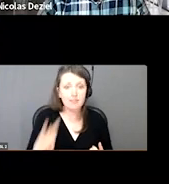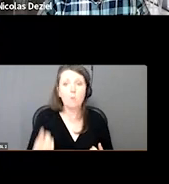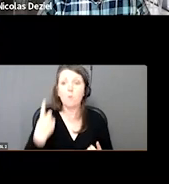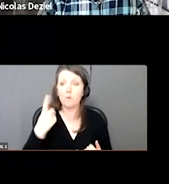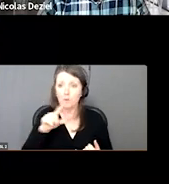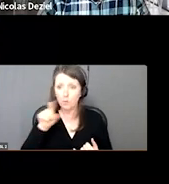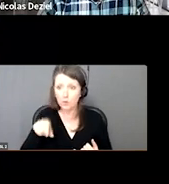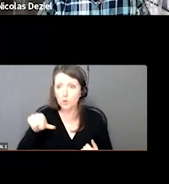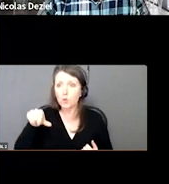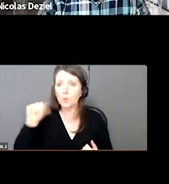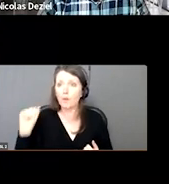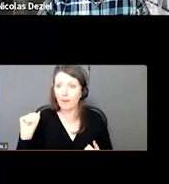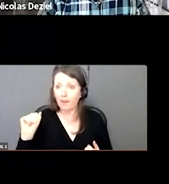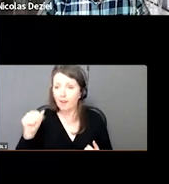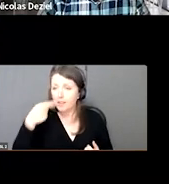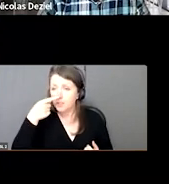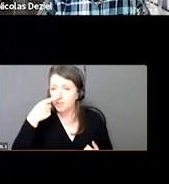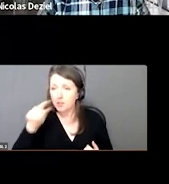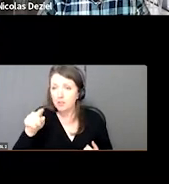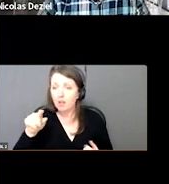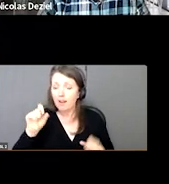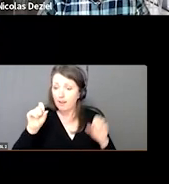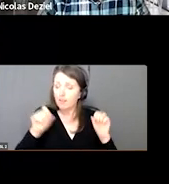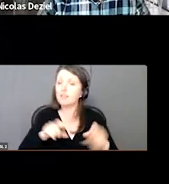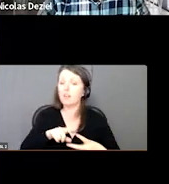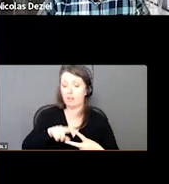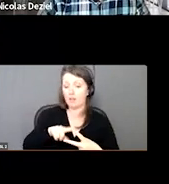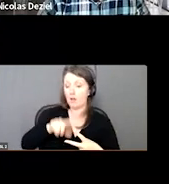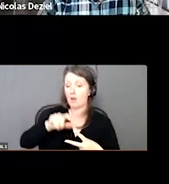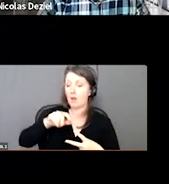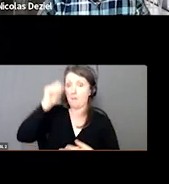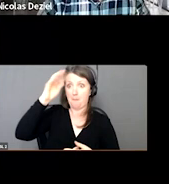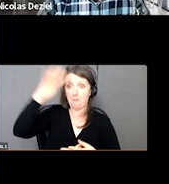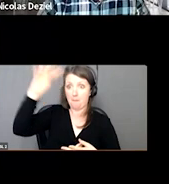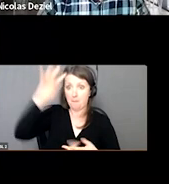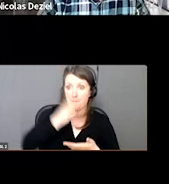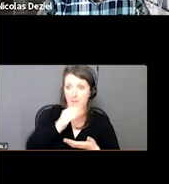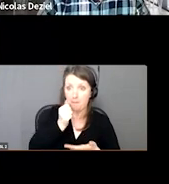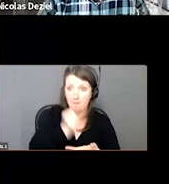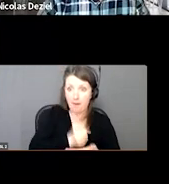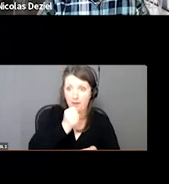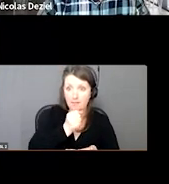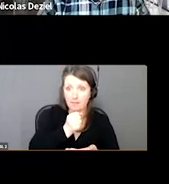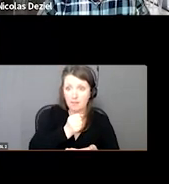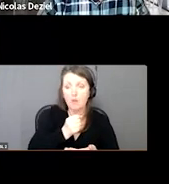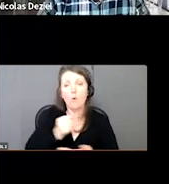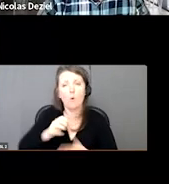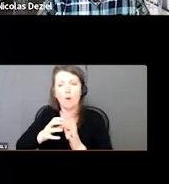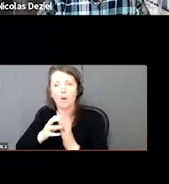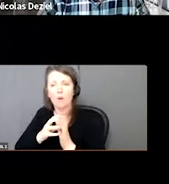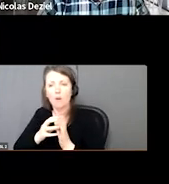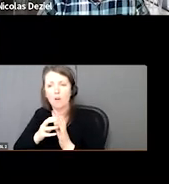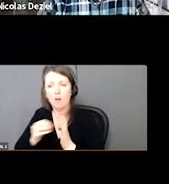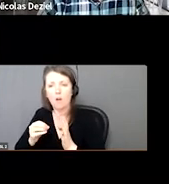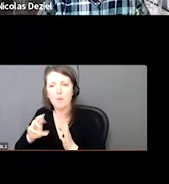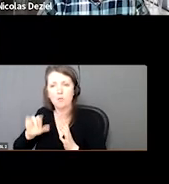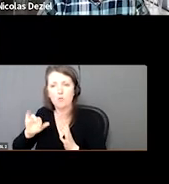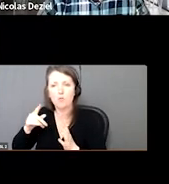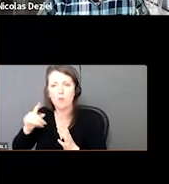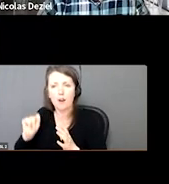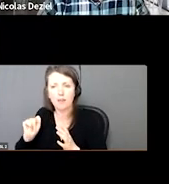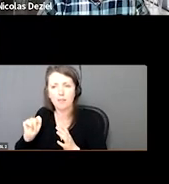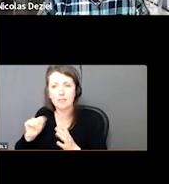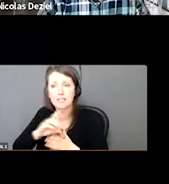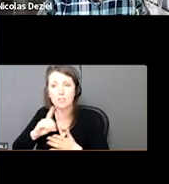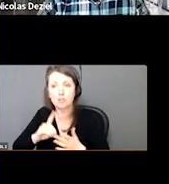take right away. Can we either patent or copyright our digital courses? Initially, my response to that would be that you